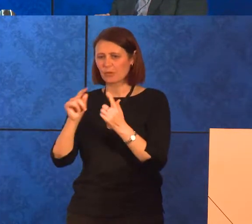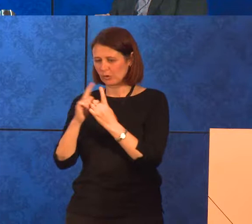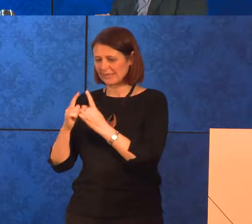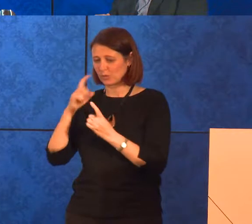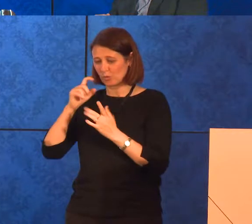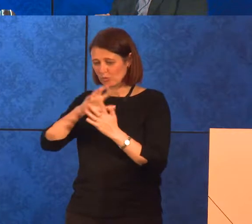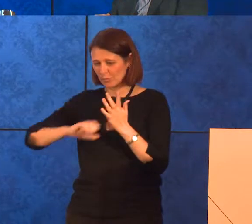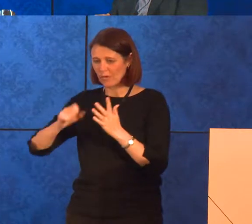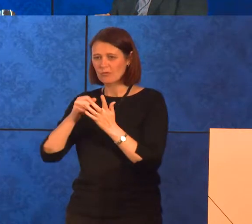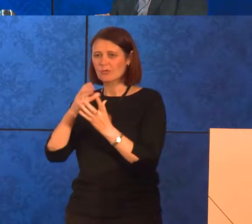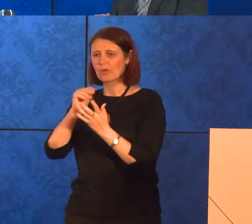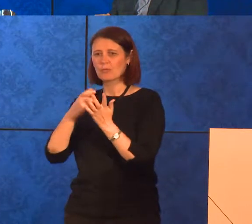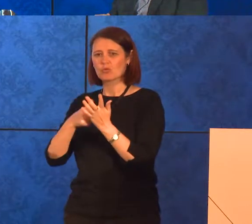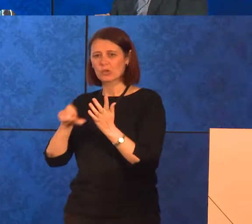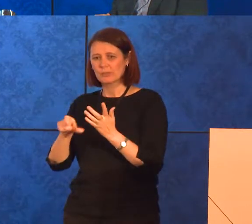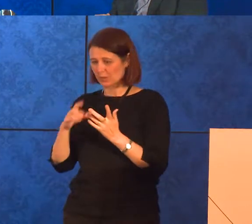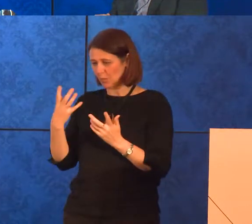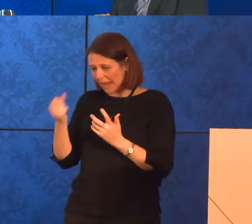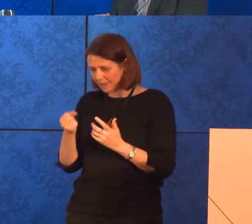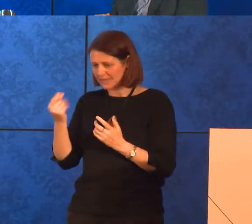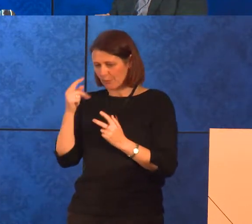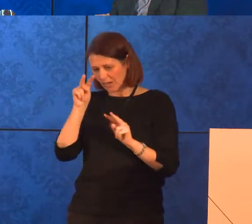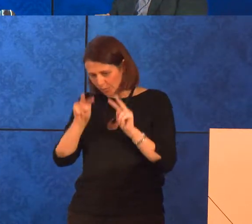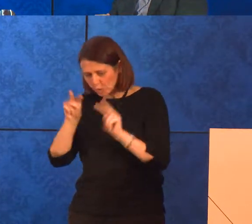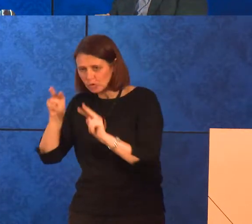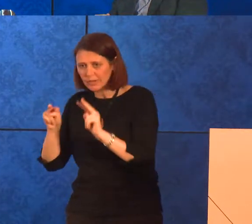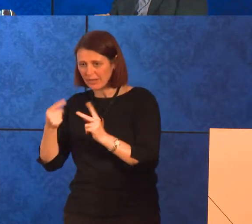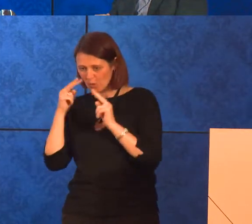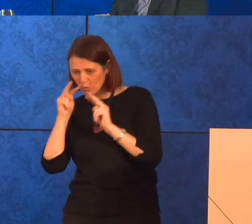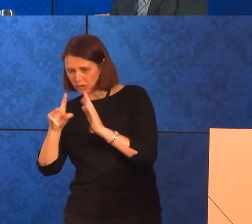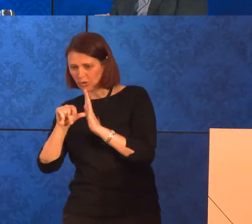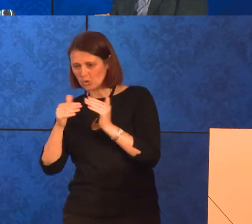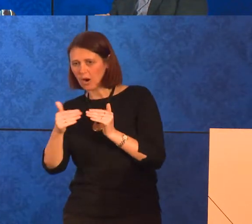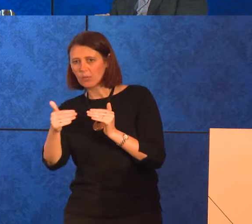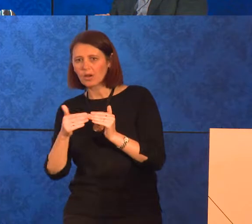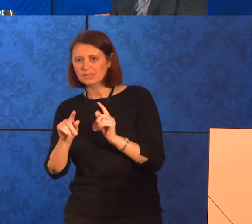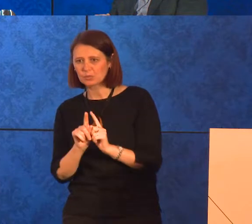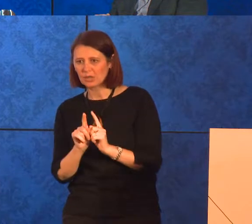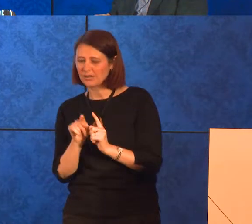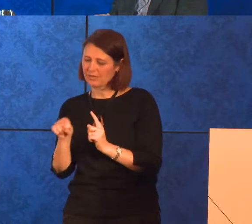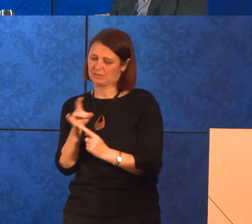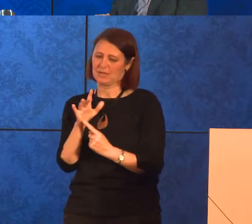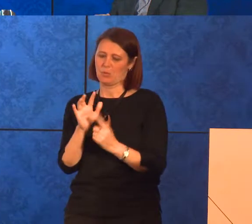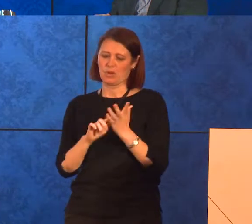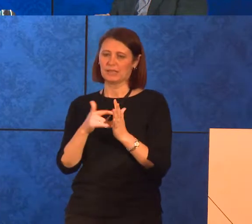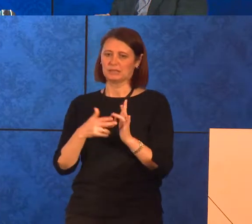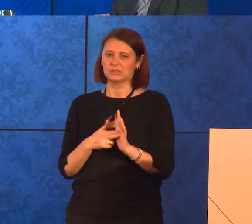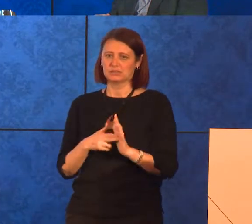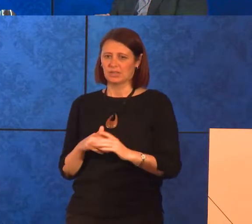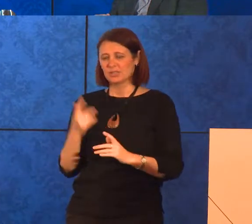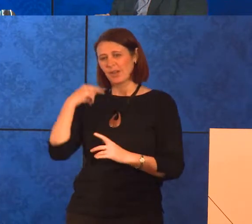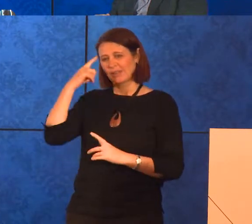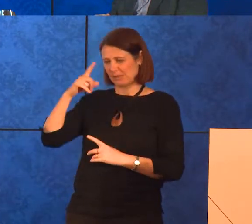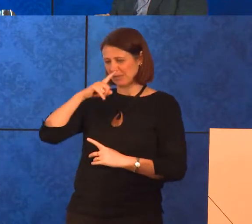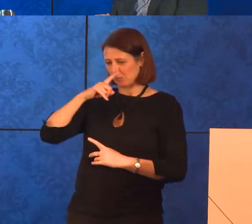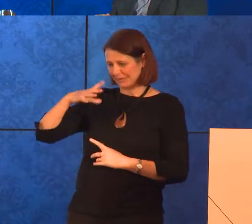Commission. So we had someone that was monitoring it. They were monitoring the timeline. So that would be an important lesson, that I think people